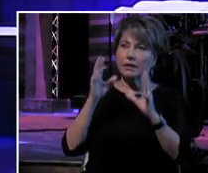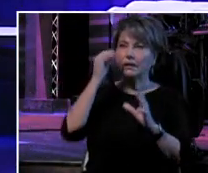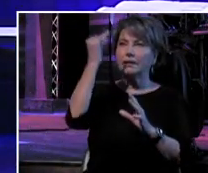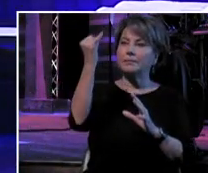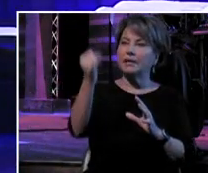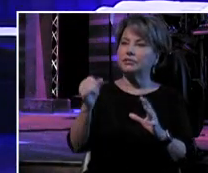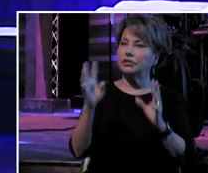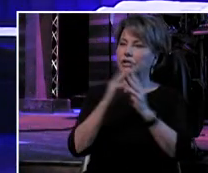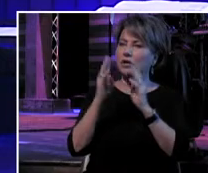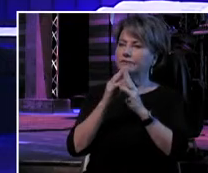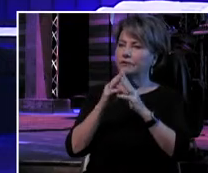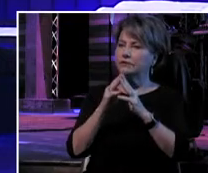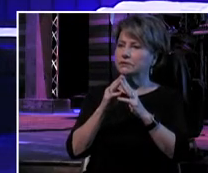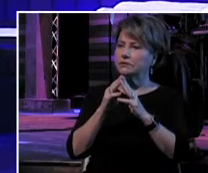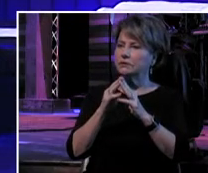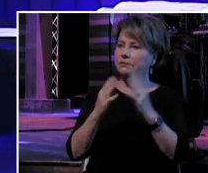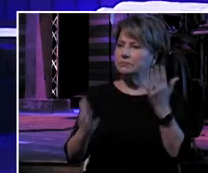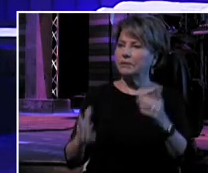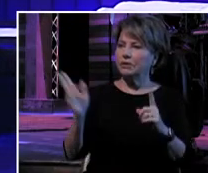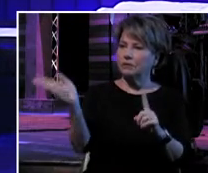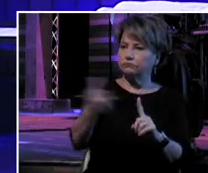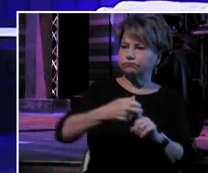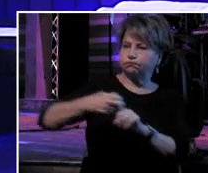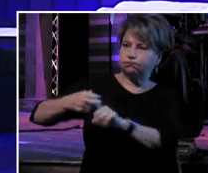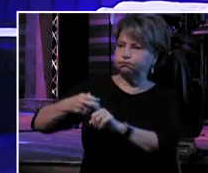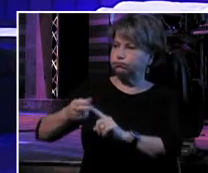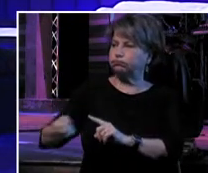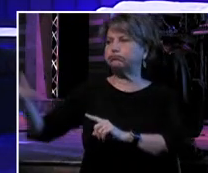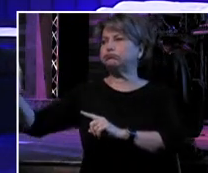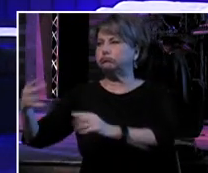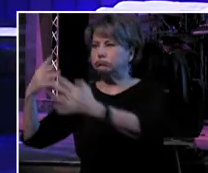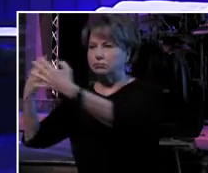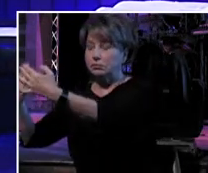be arrested. How many of you want the door right now? How many want to go?